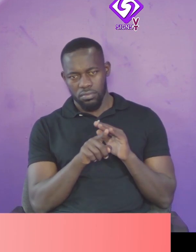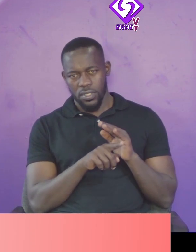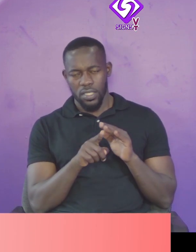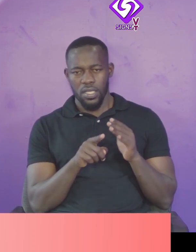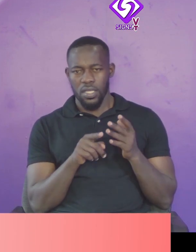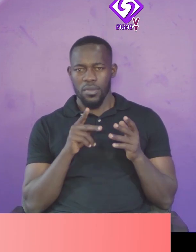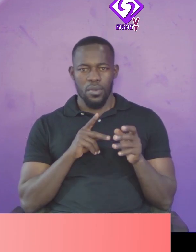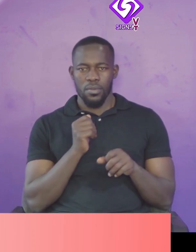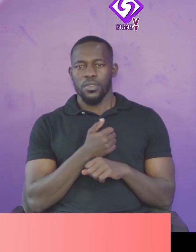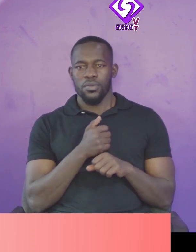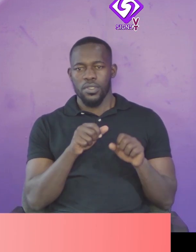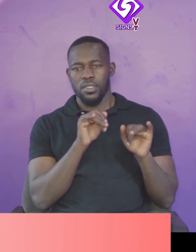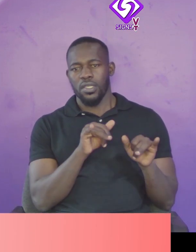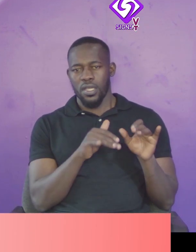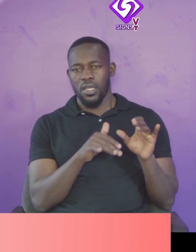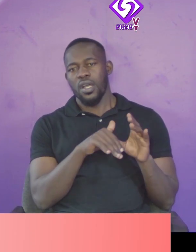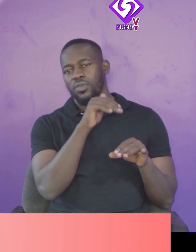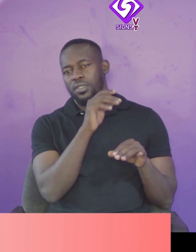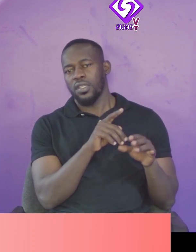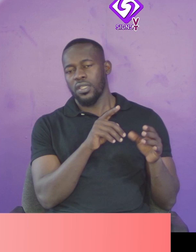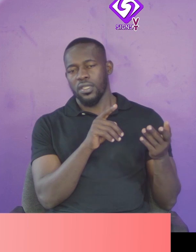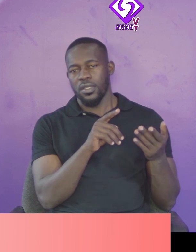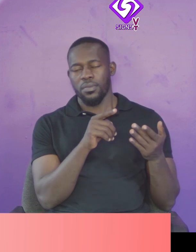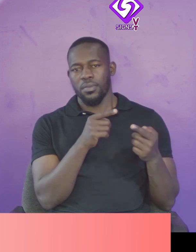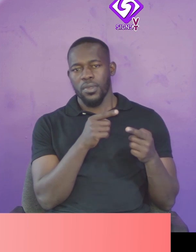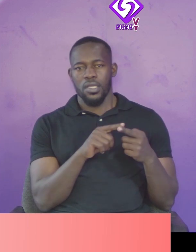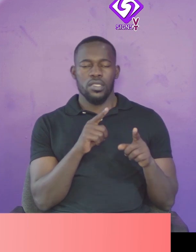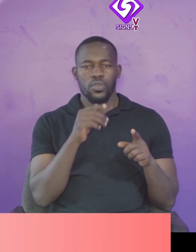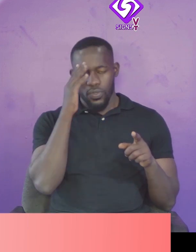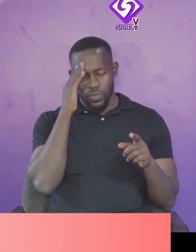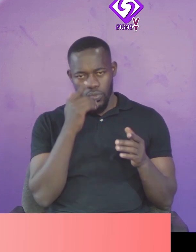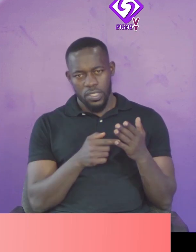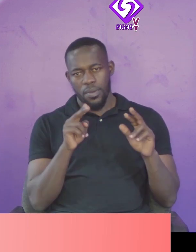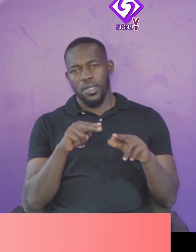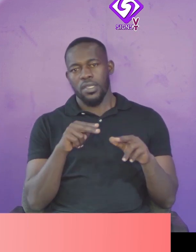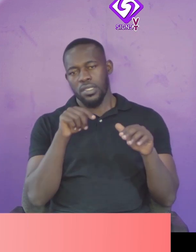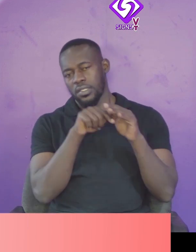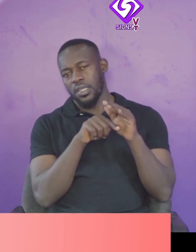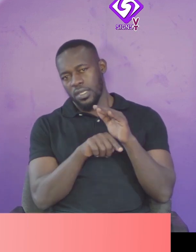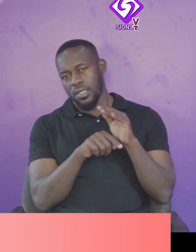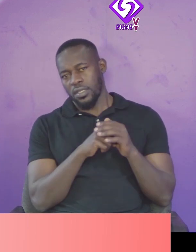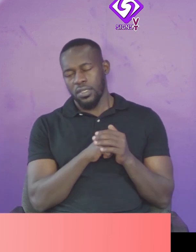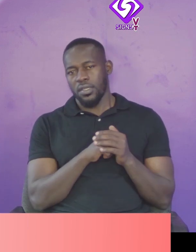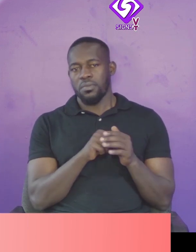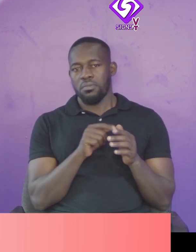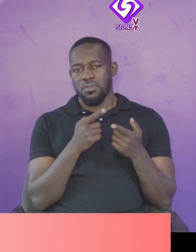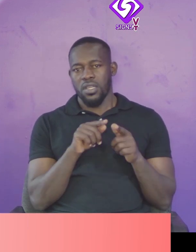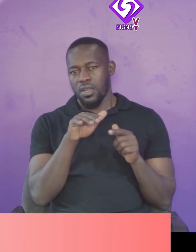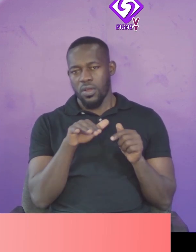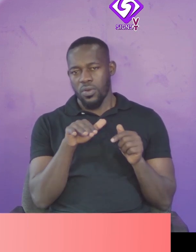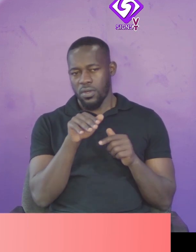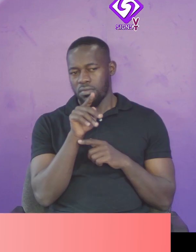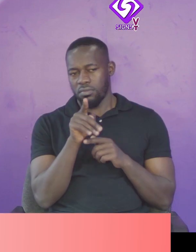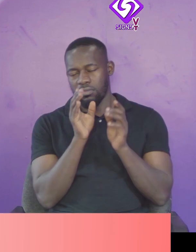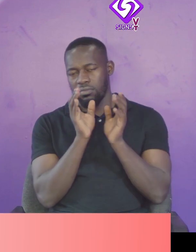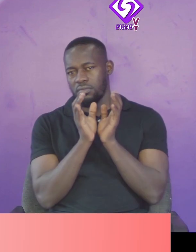outside the pitch or outside the stadium, and he knows what is happening inside. Yeah. So at least Kasarani, but most